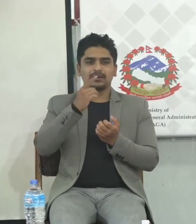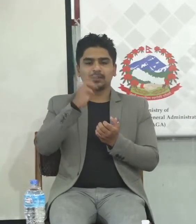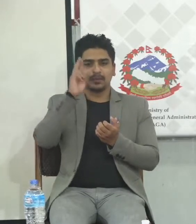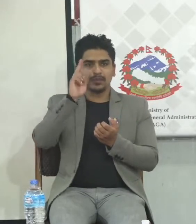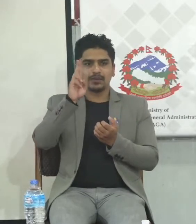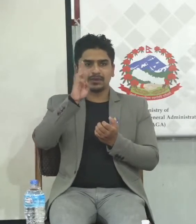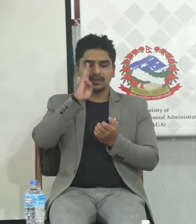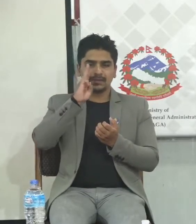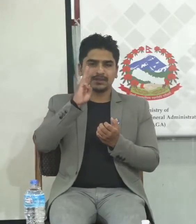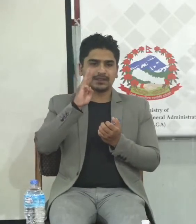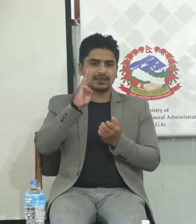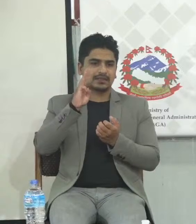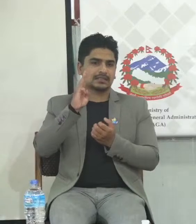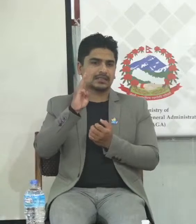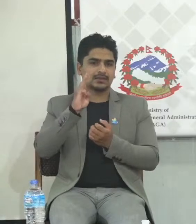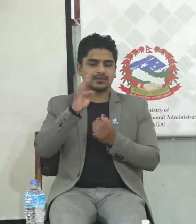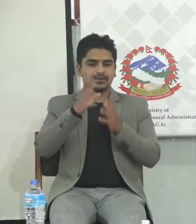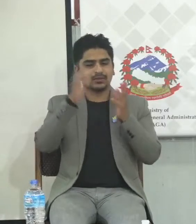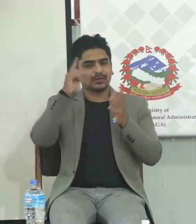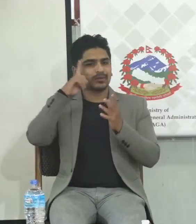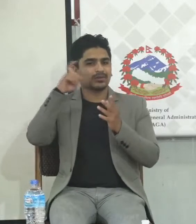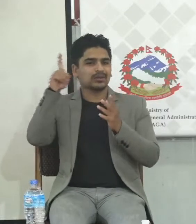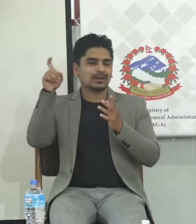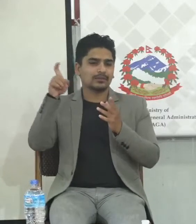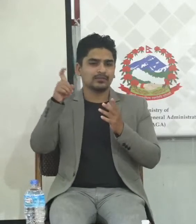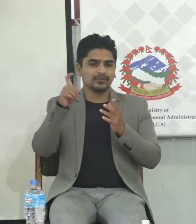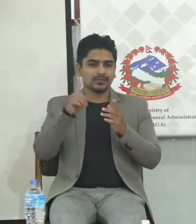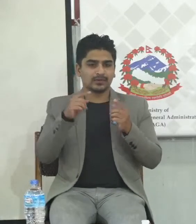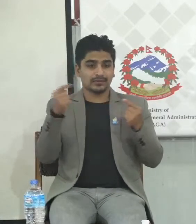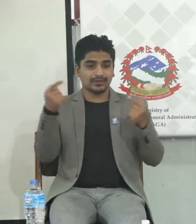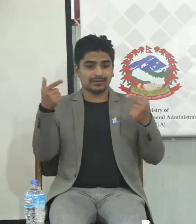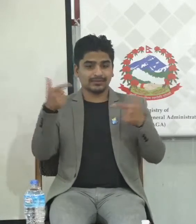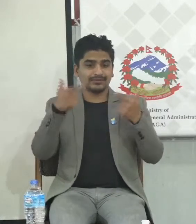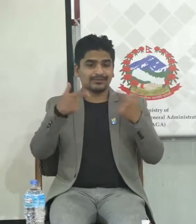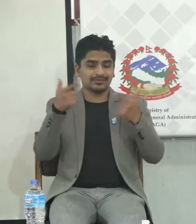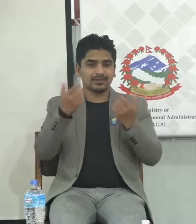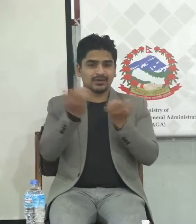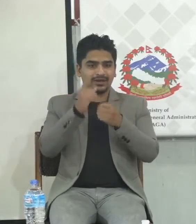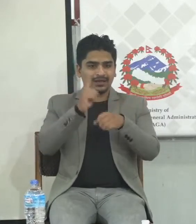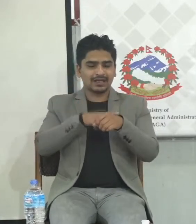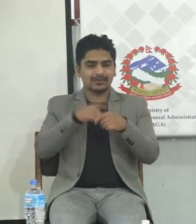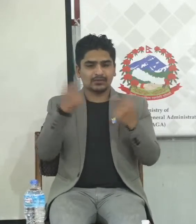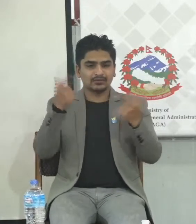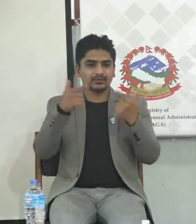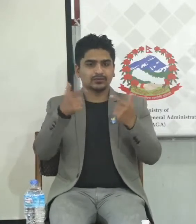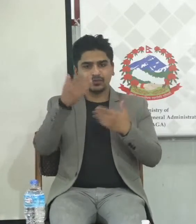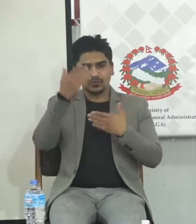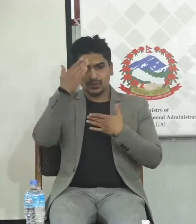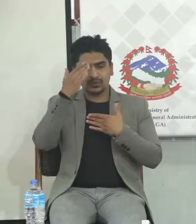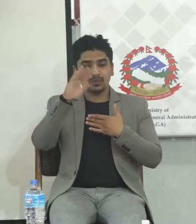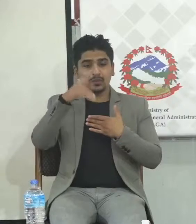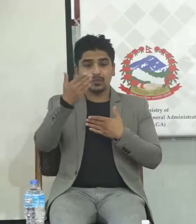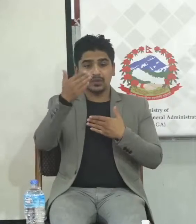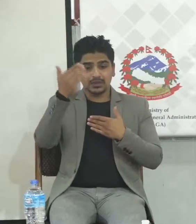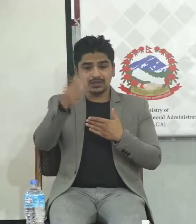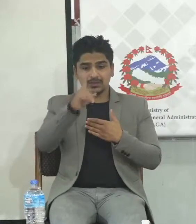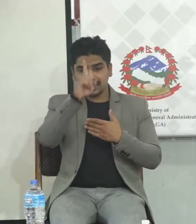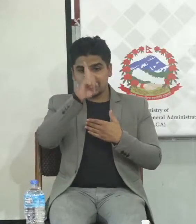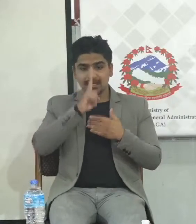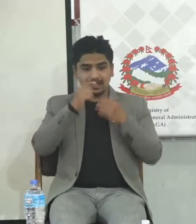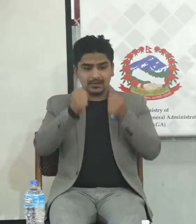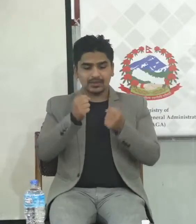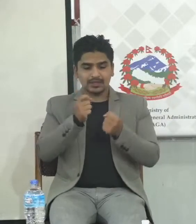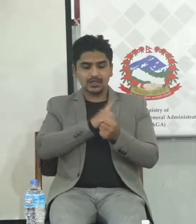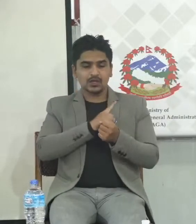kinds of these post-traumatic disorders and anxiety, depression, that